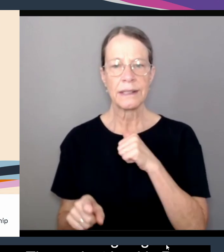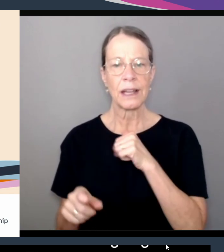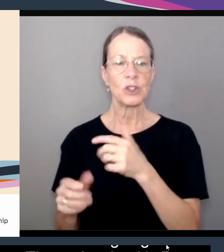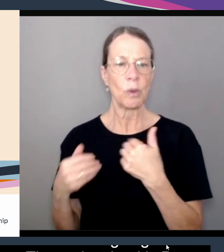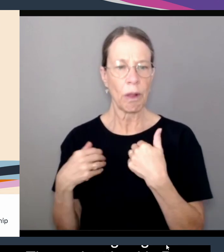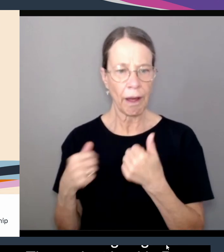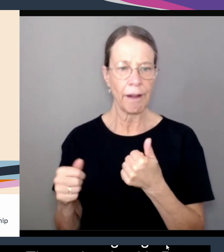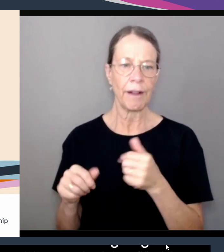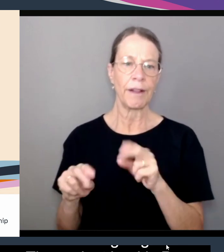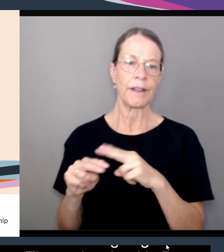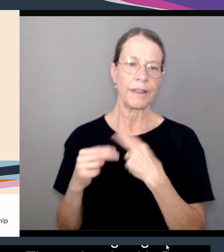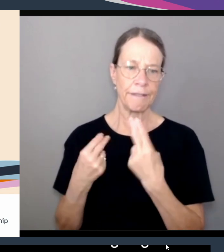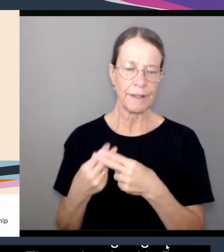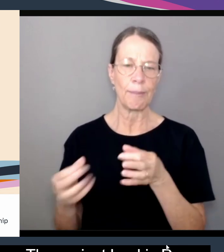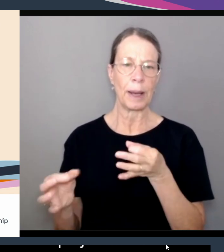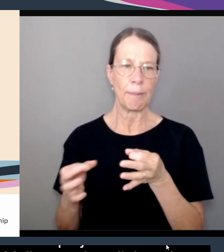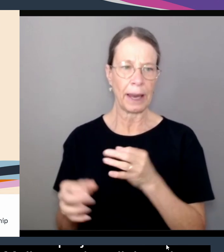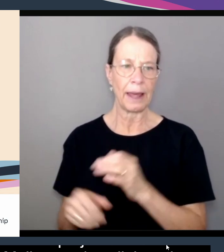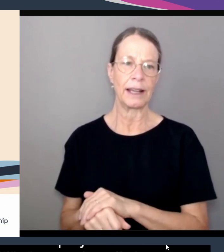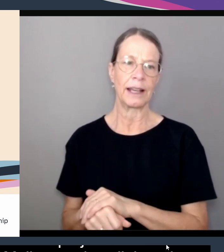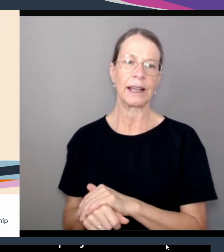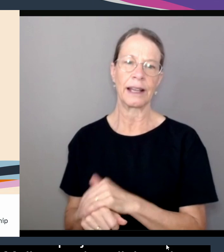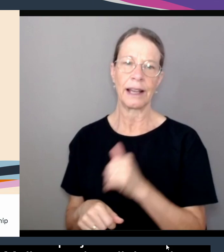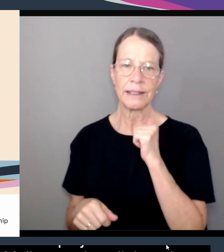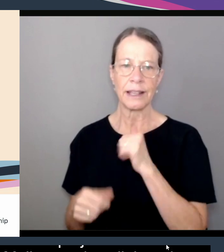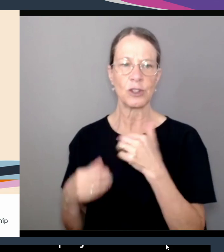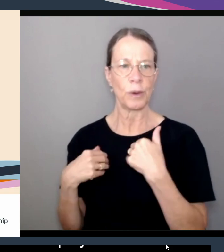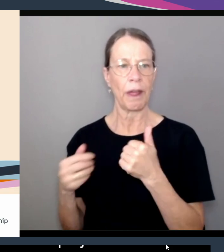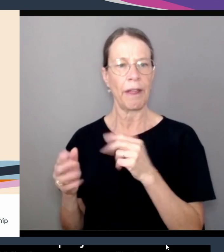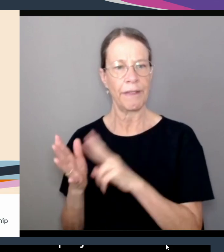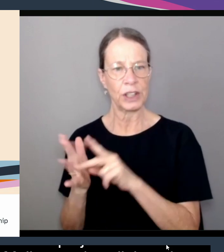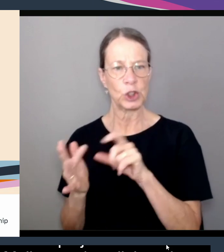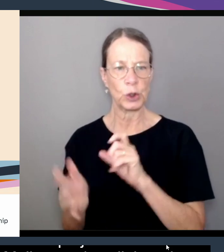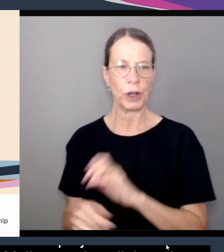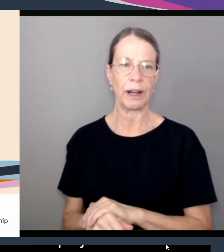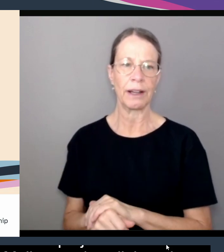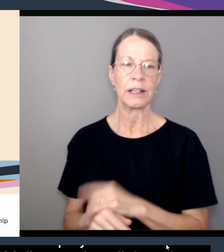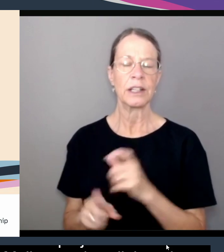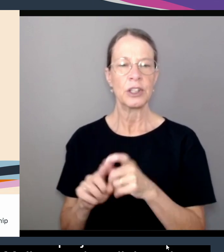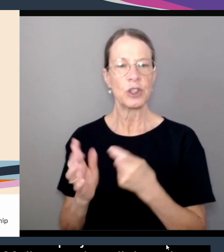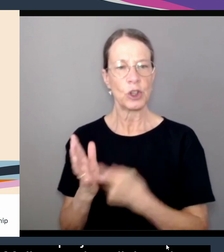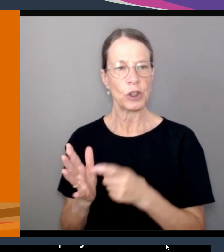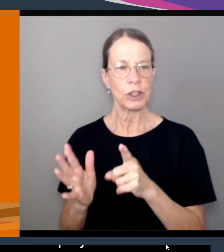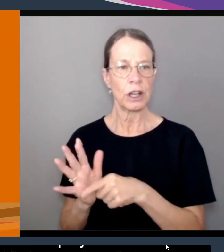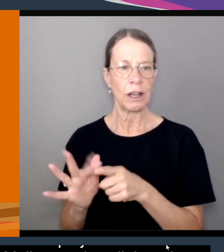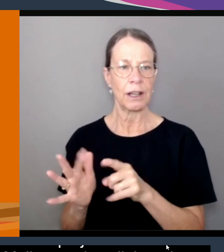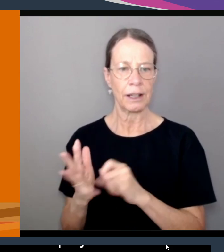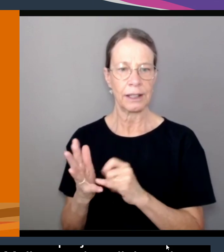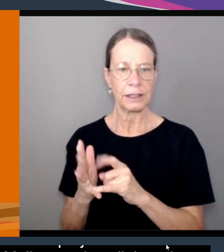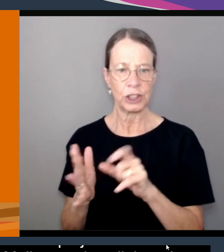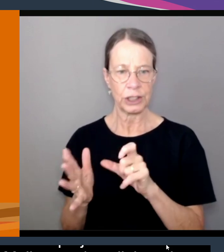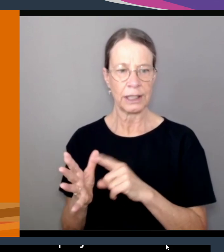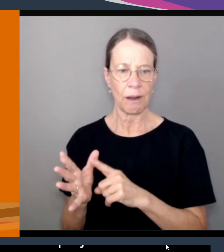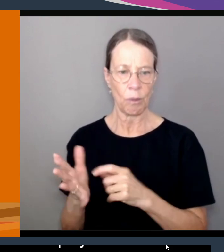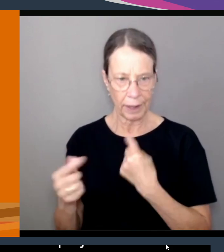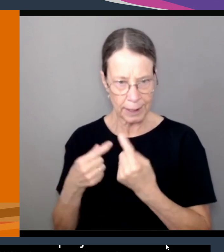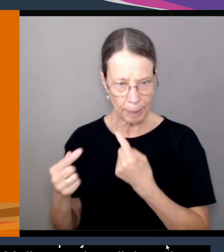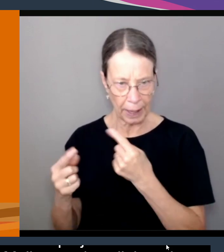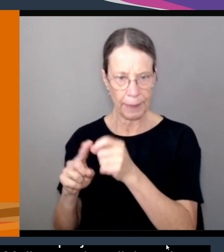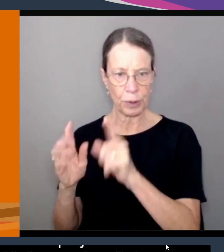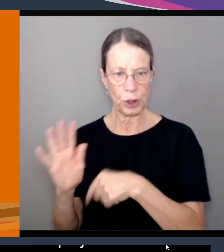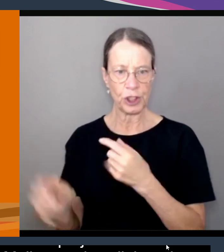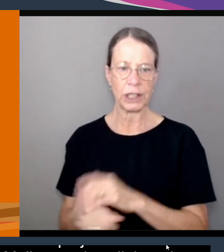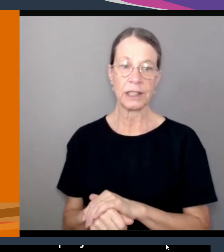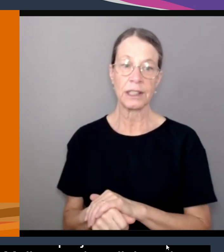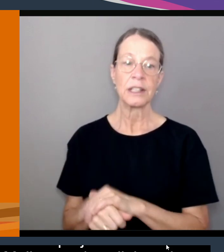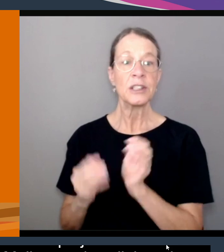Victoria. Introducing Dr. Jessica Moulton to explain what the project is about. So our project is guided by our community reference